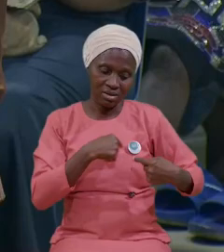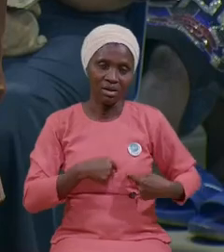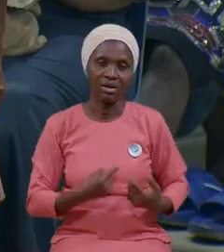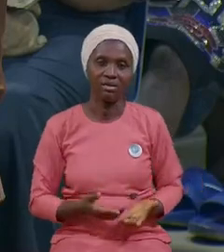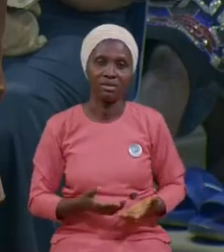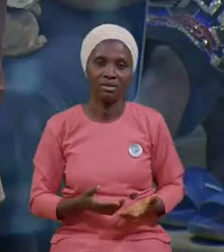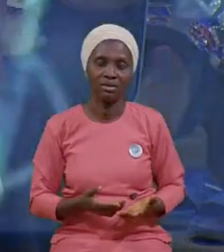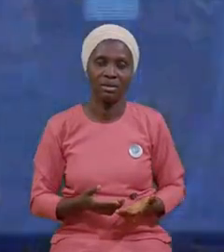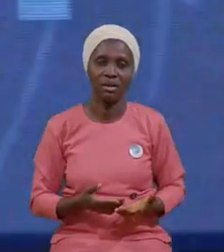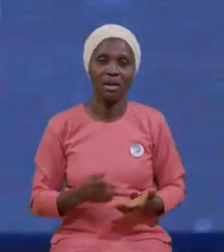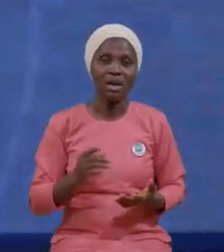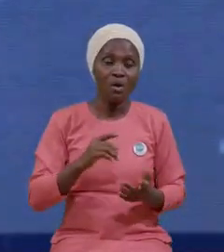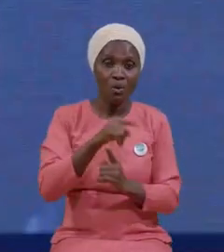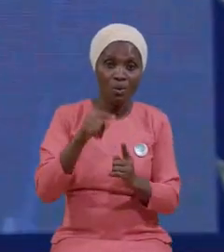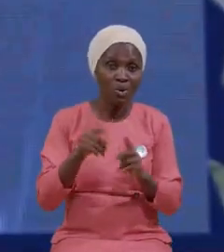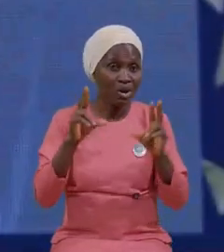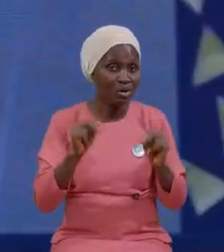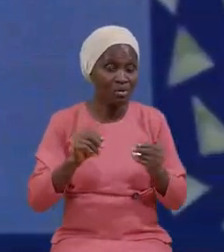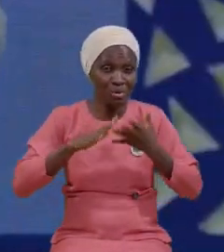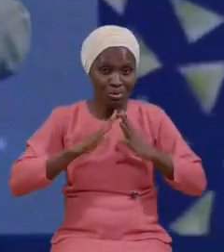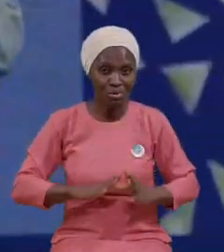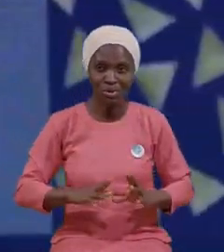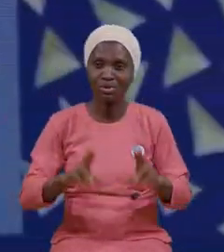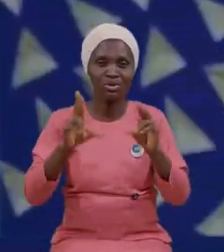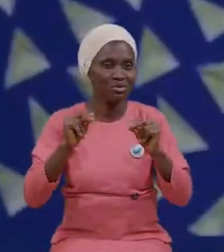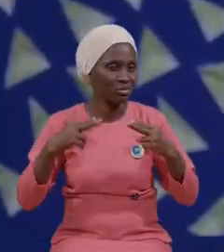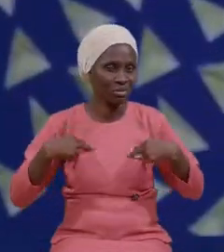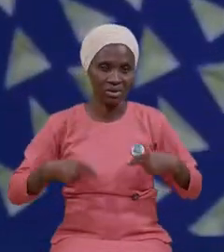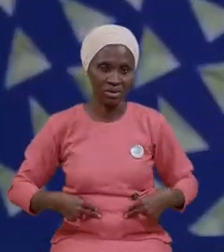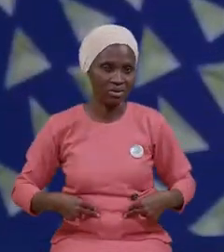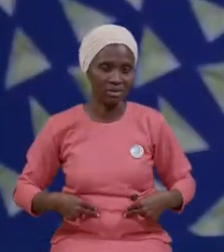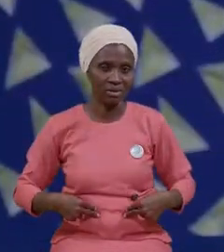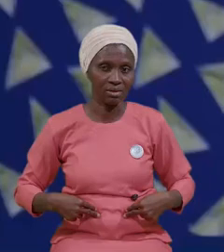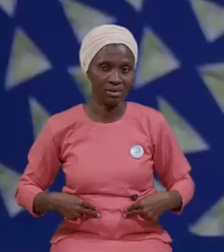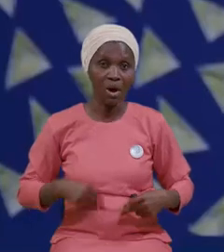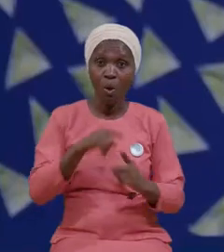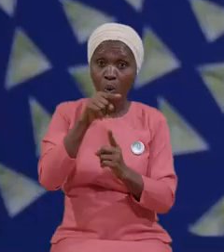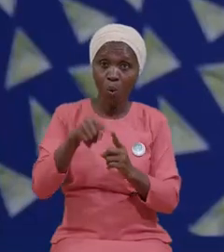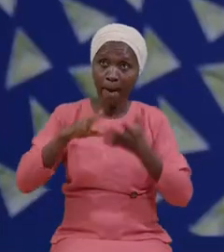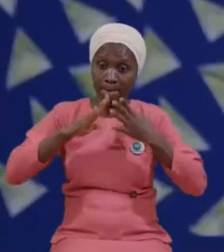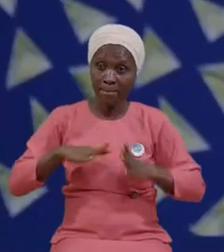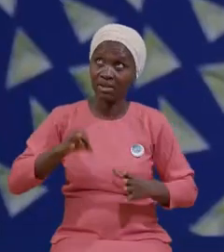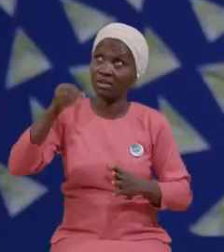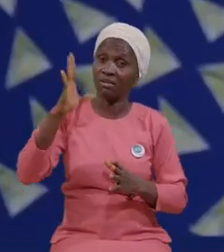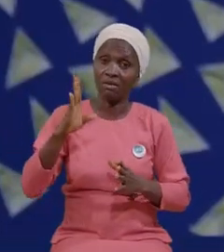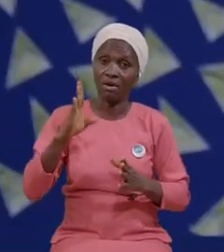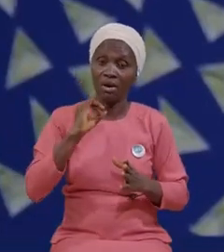When there's no peace, there's no health. It's when the peace of God settles in your heart.